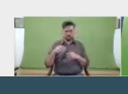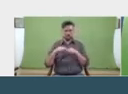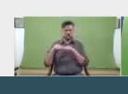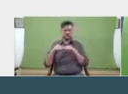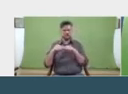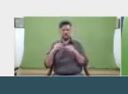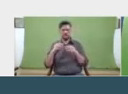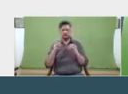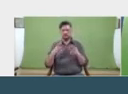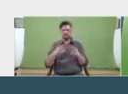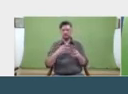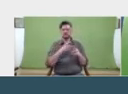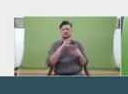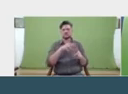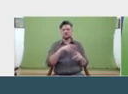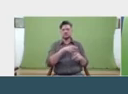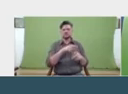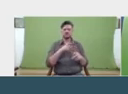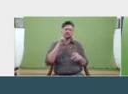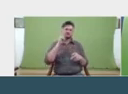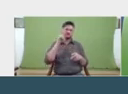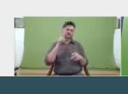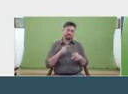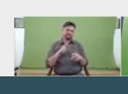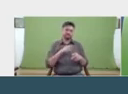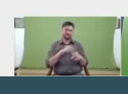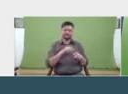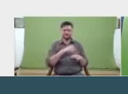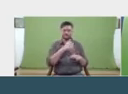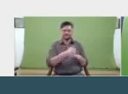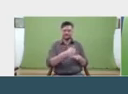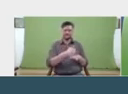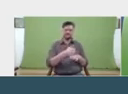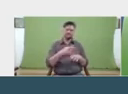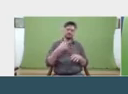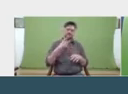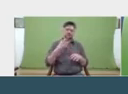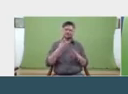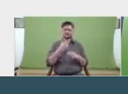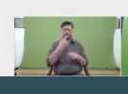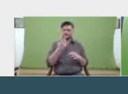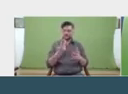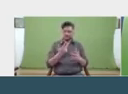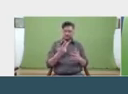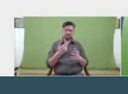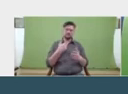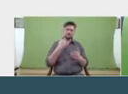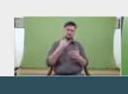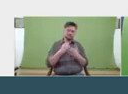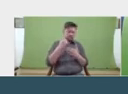like that we do need to understand why people so desperately need the concept of a language